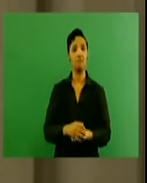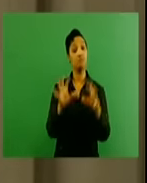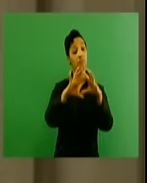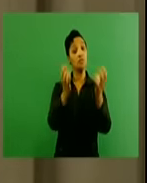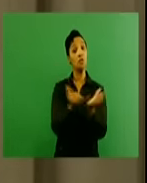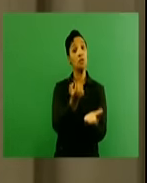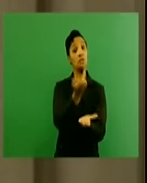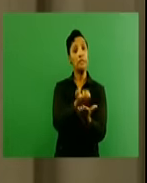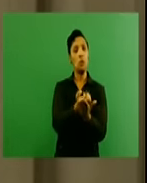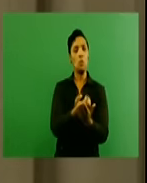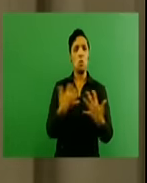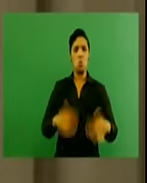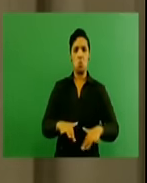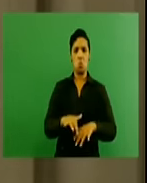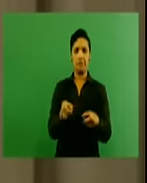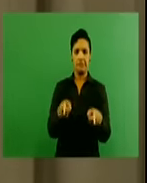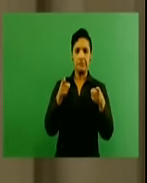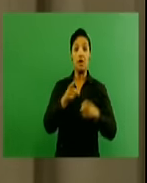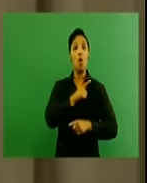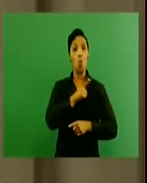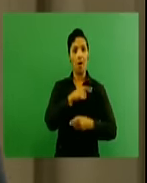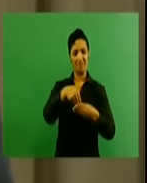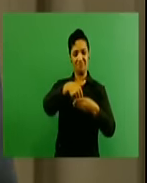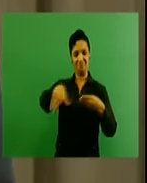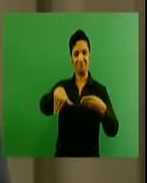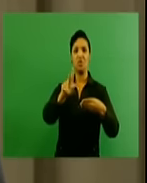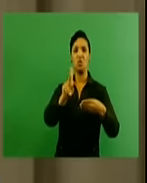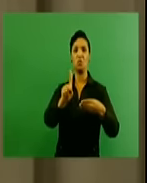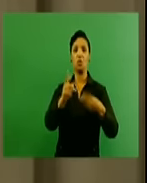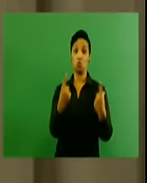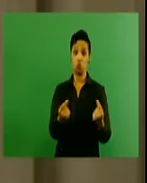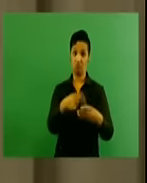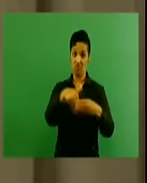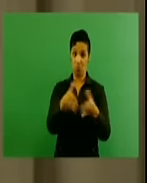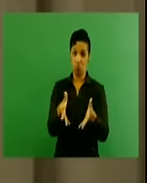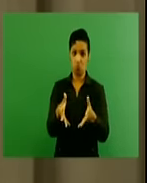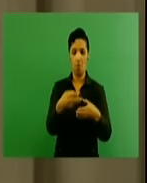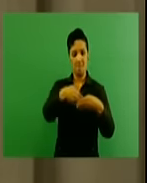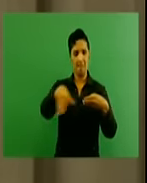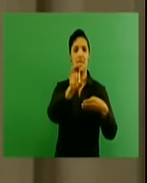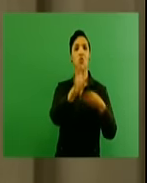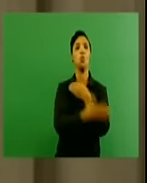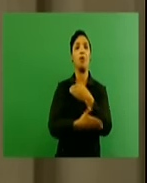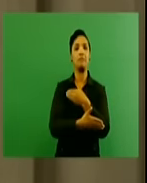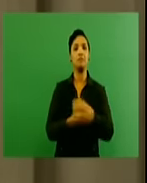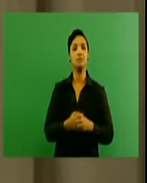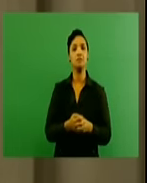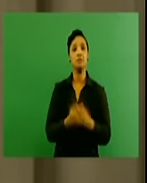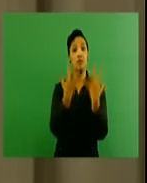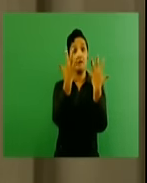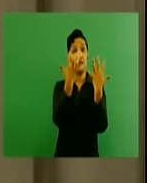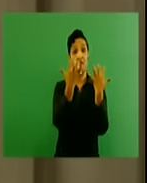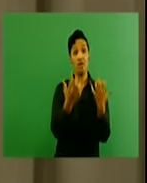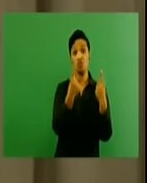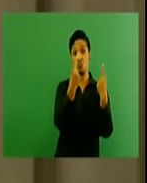outlook has been influenced by the outcome of the UK referendum. The financial markets